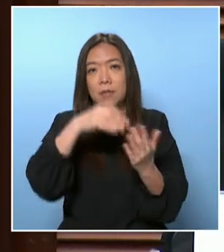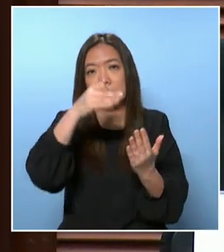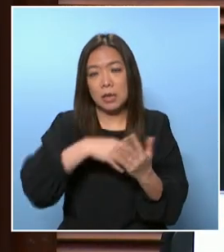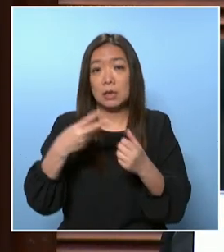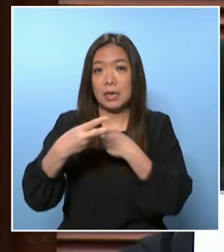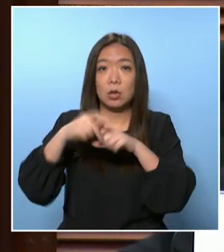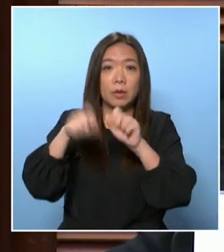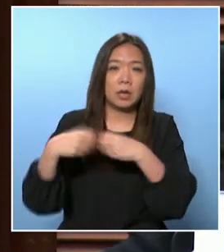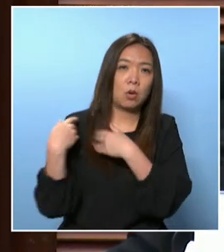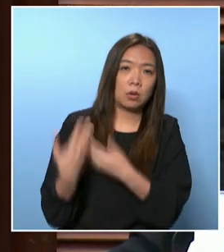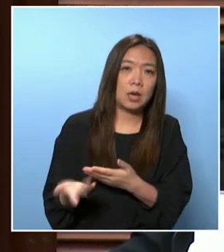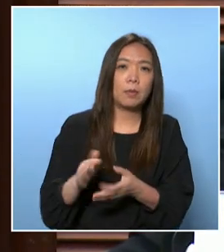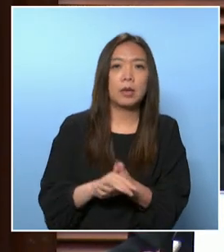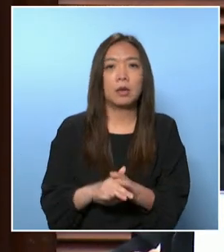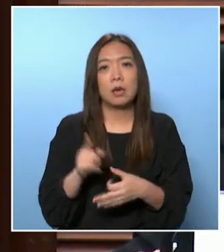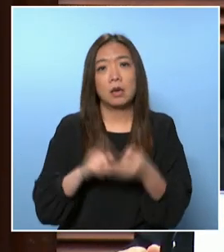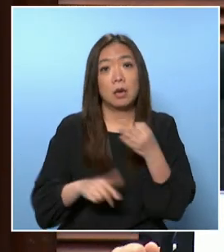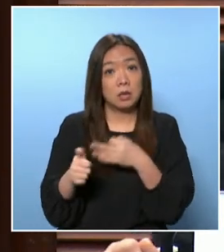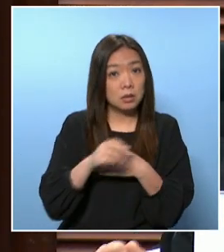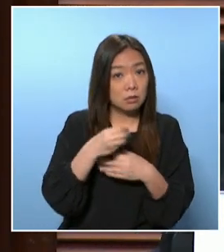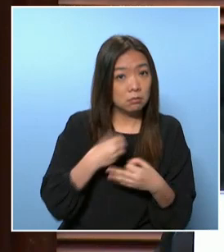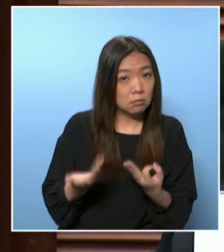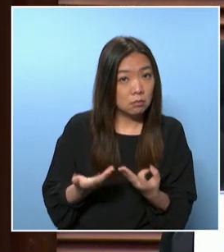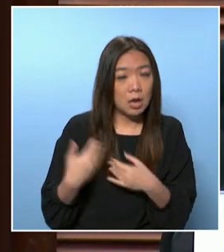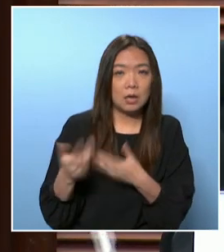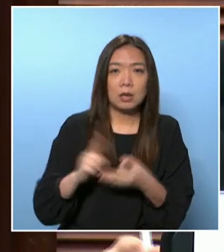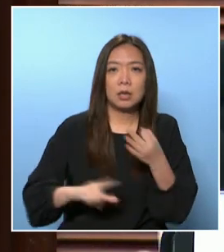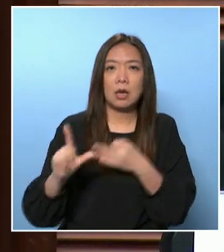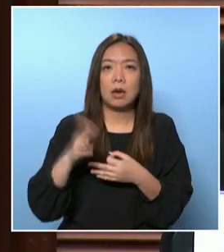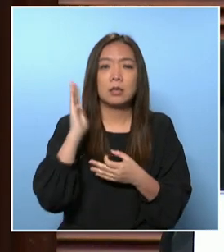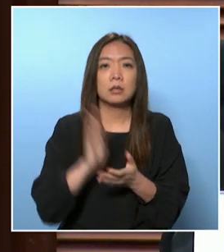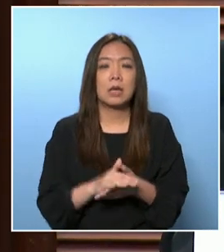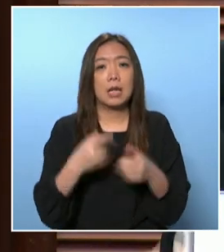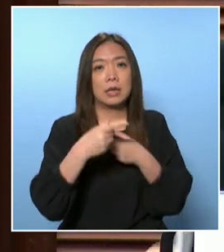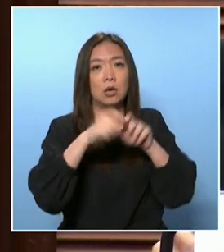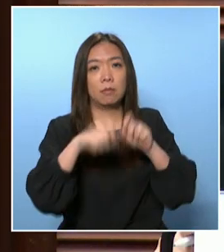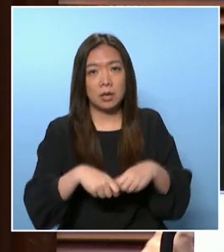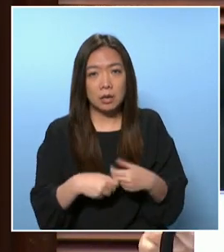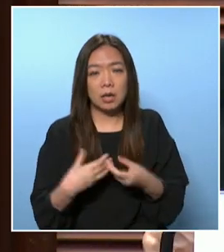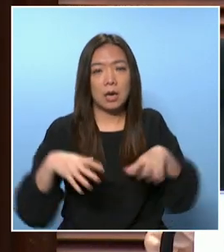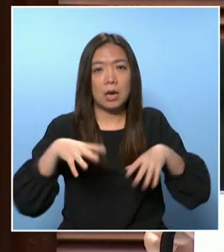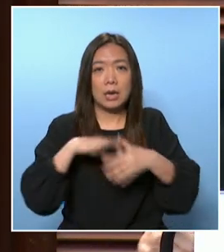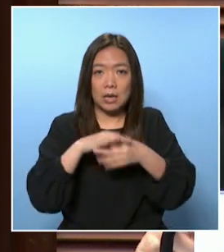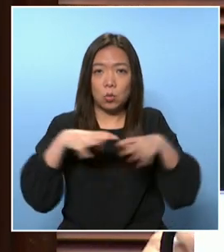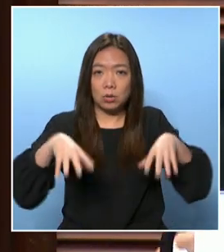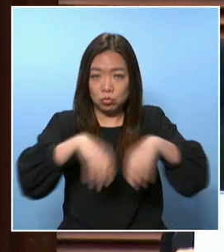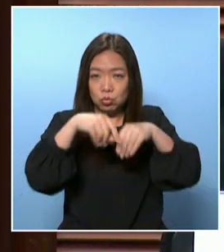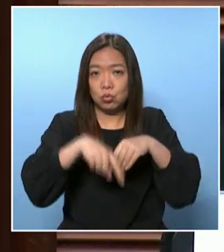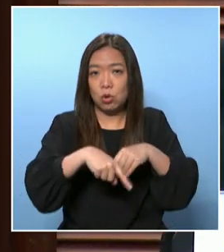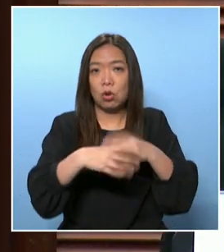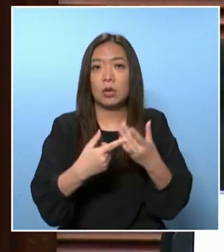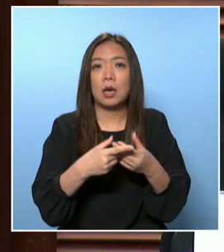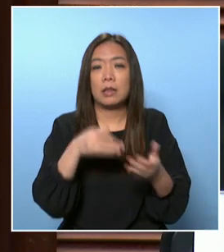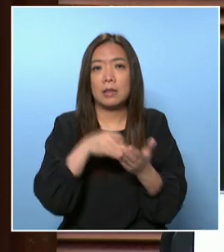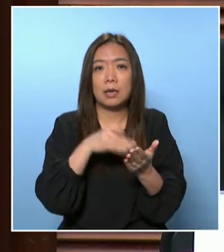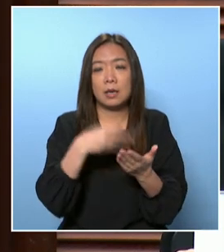about the central registry. For the second question, I defer to my colleague, Mr. Lee. First off,